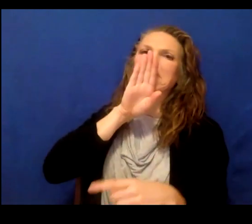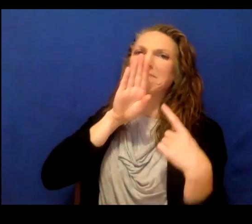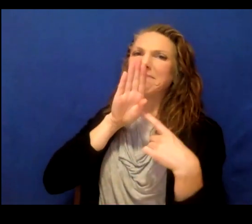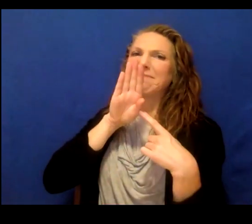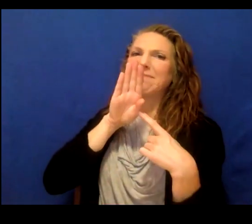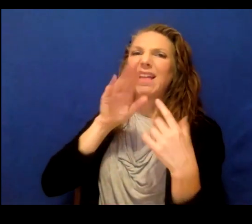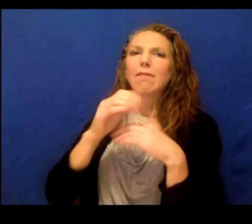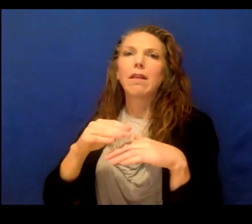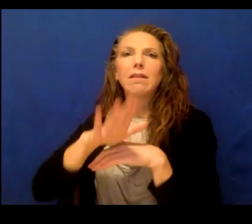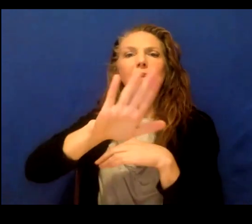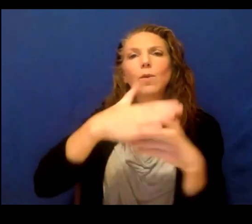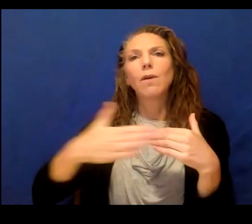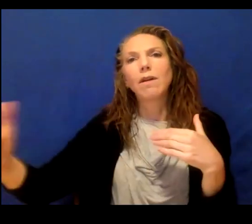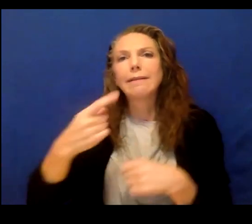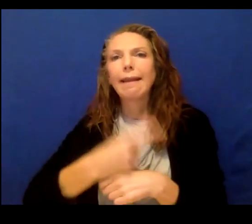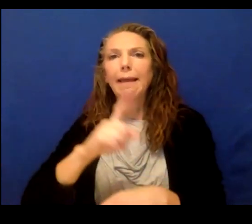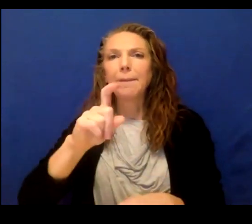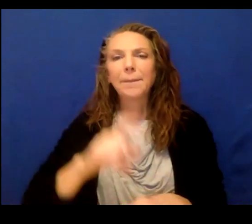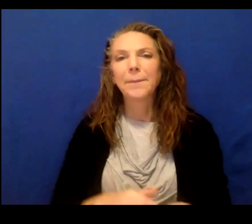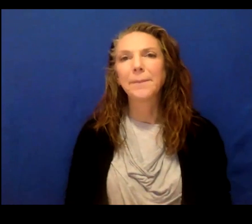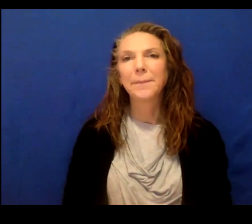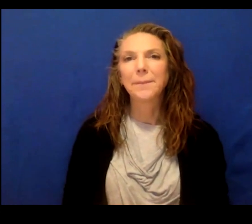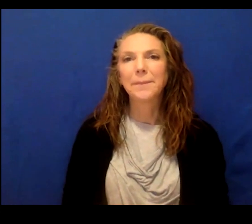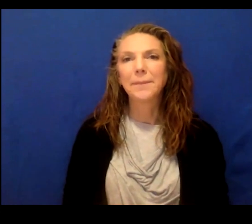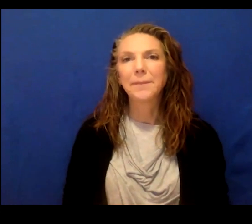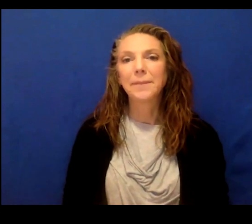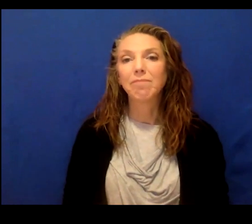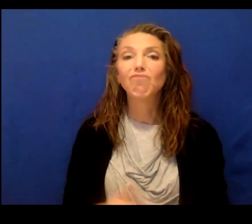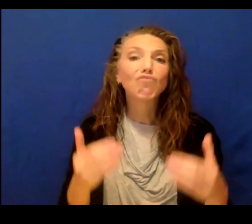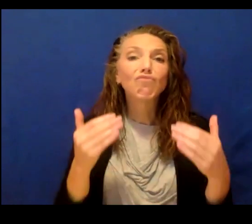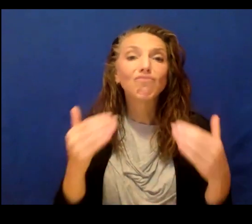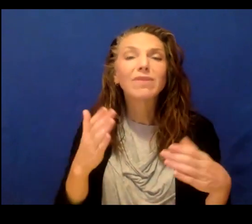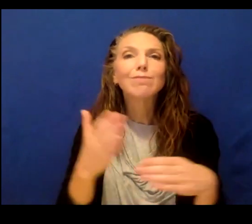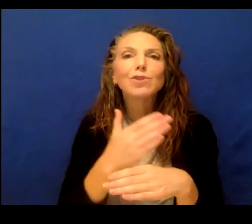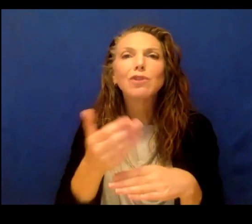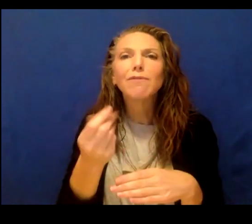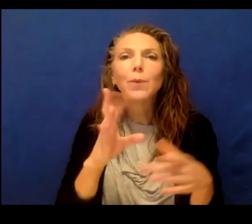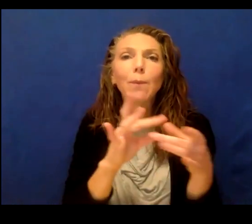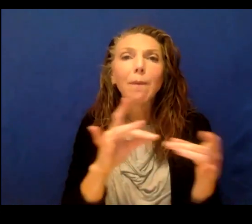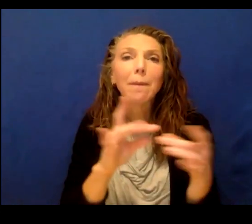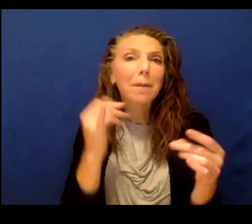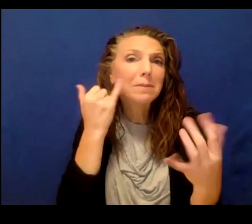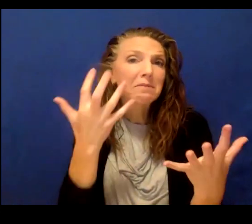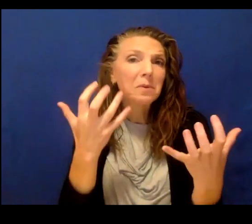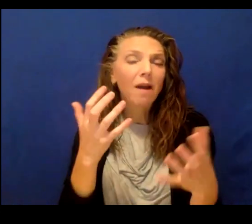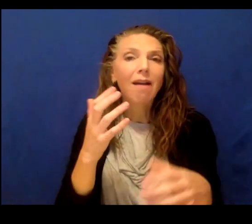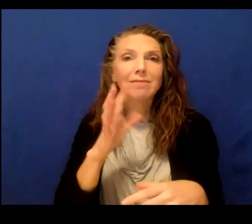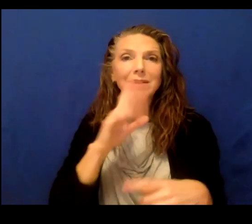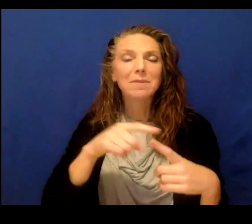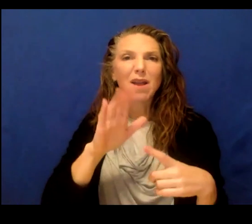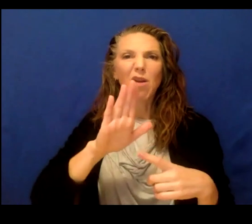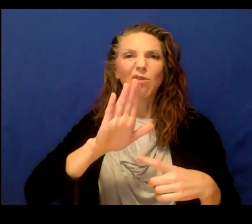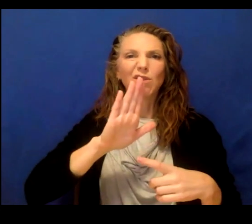that impact the rest of your day? If you'd like to, you can share a few comments, maybe about your routine or